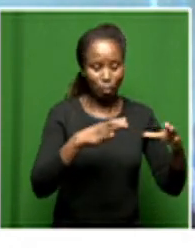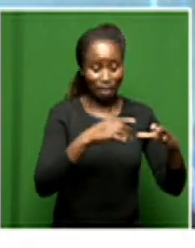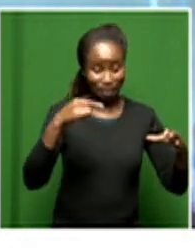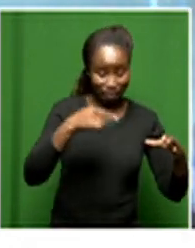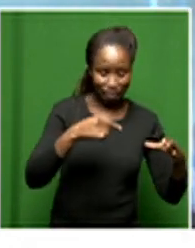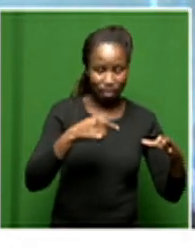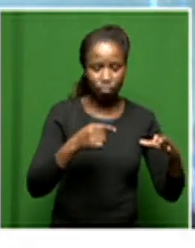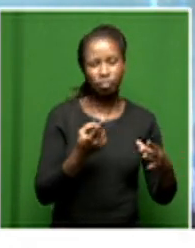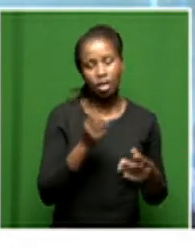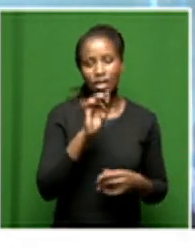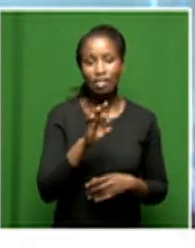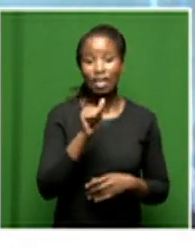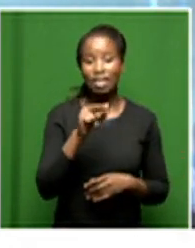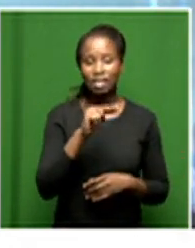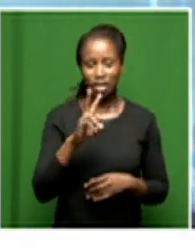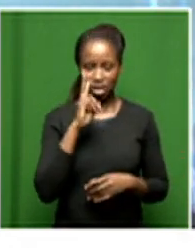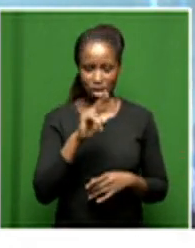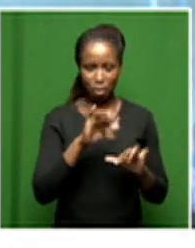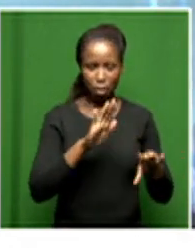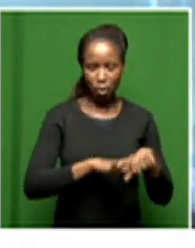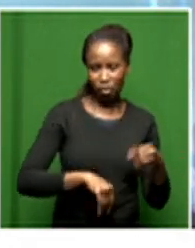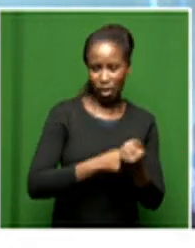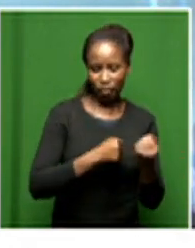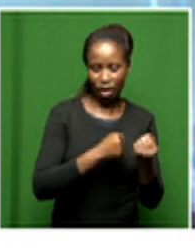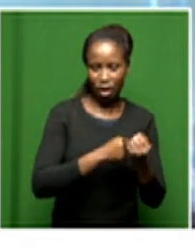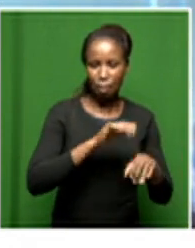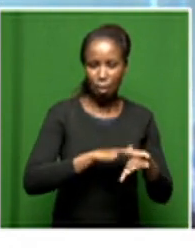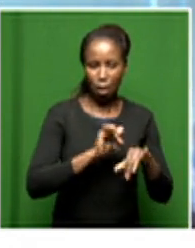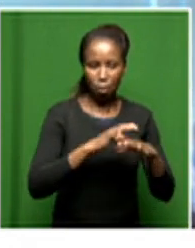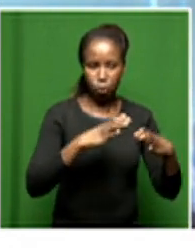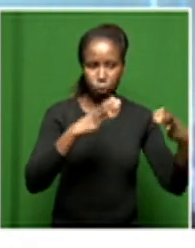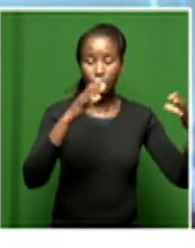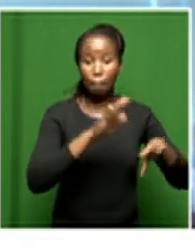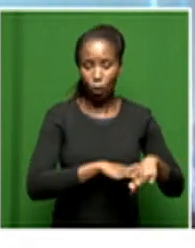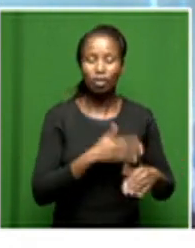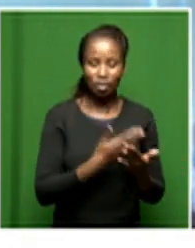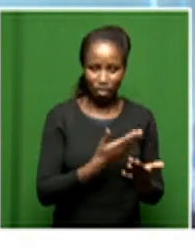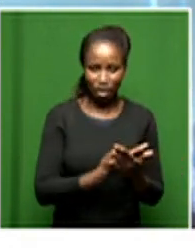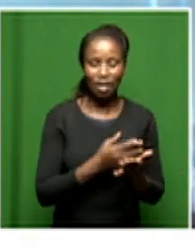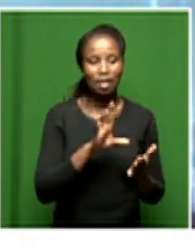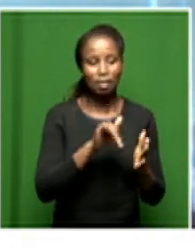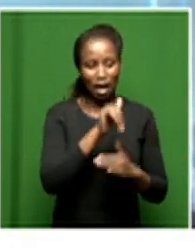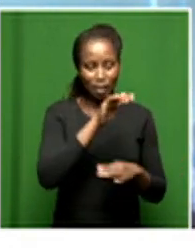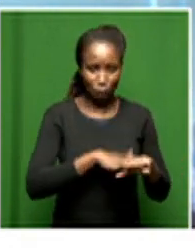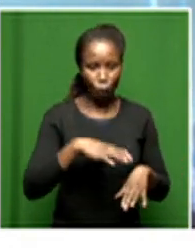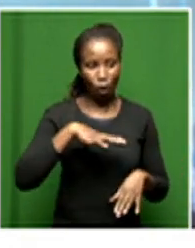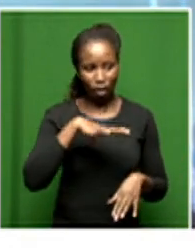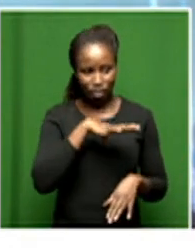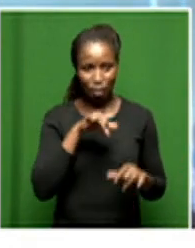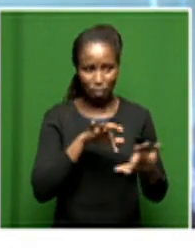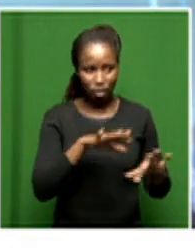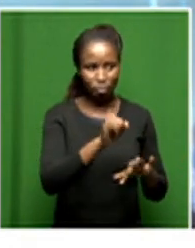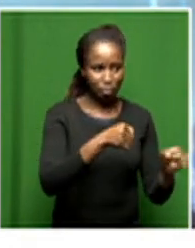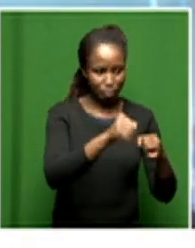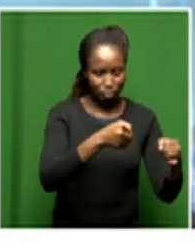ANC's percentage vote share is going up in these by-elections, it means that they might be able to elect more proportional councillors and have more people